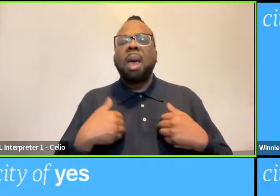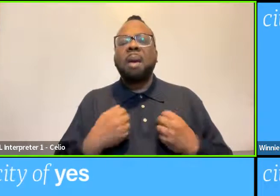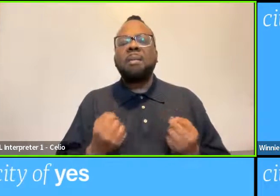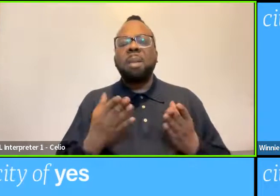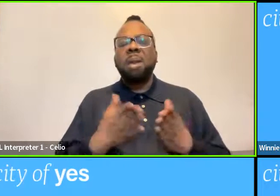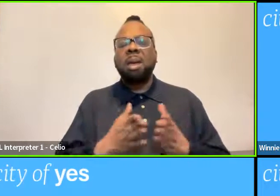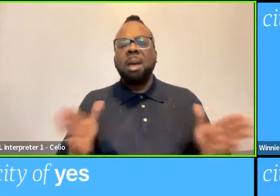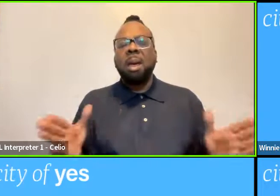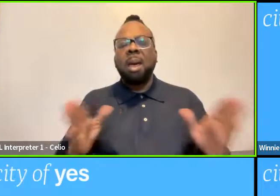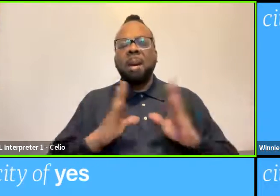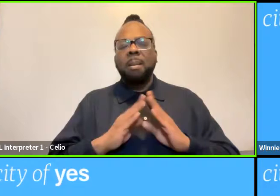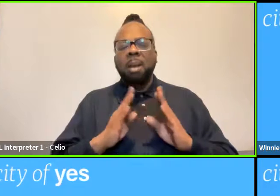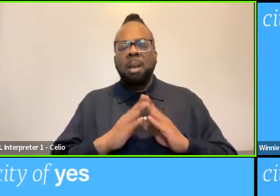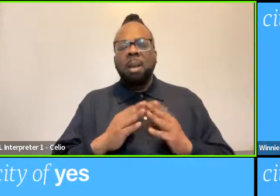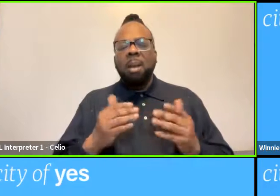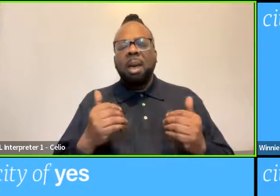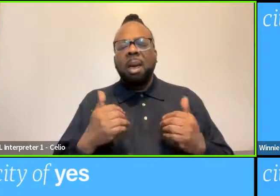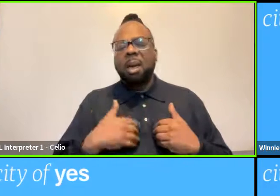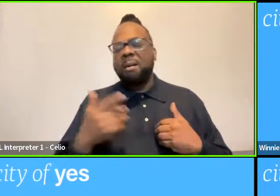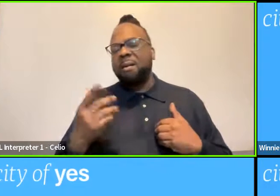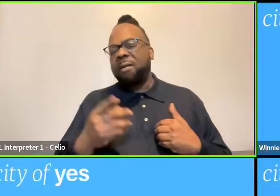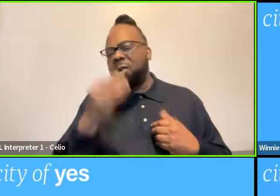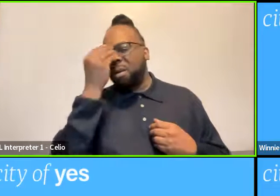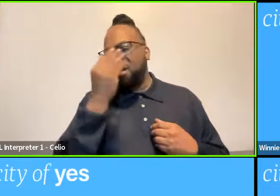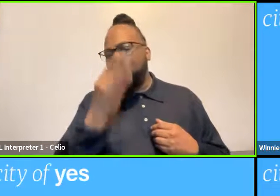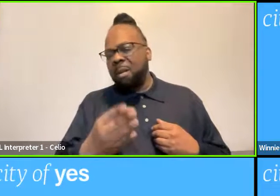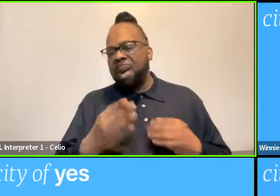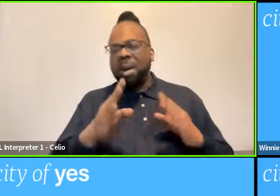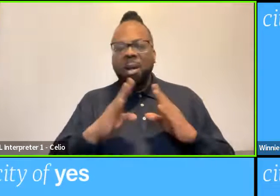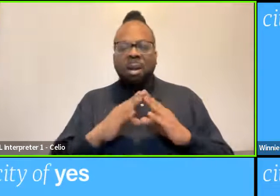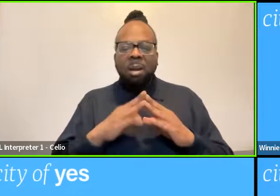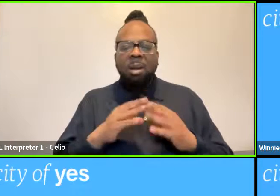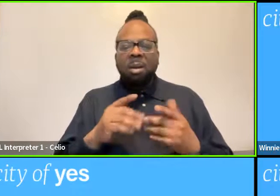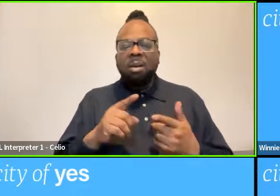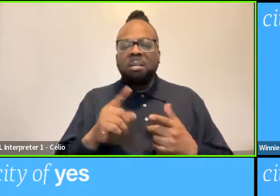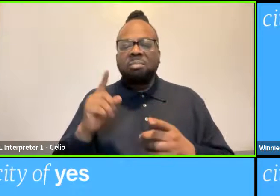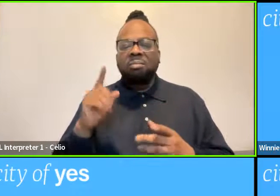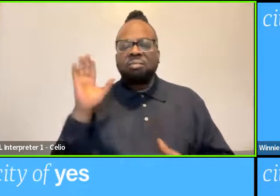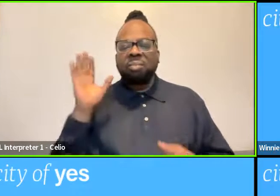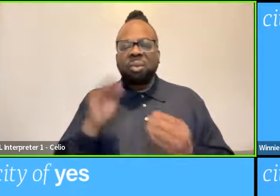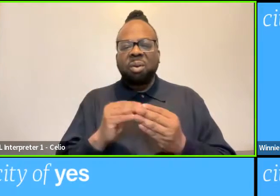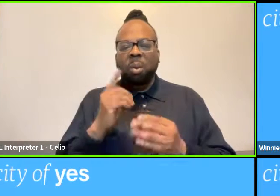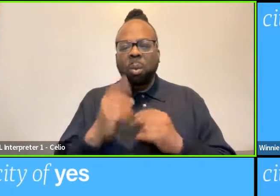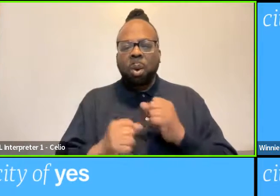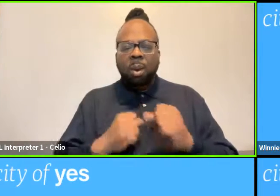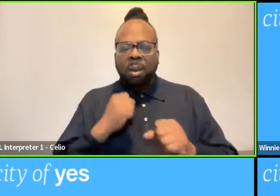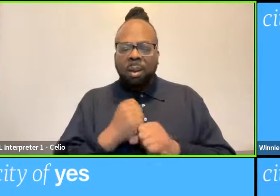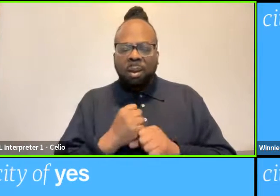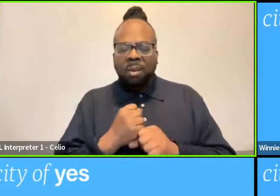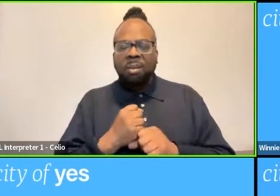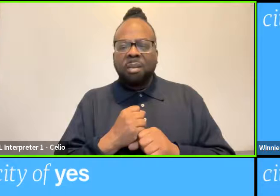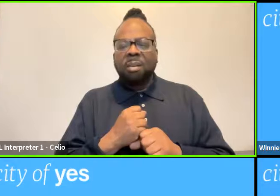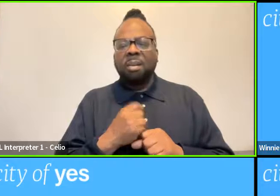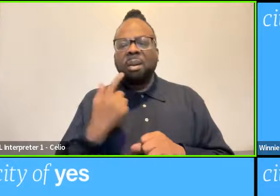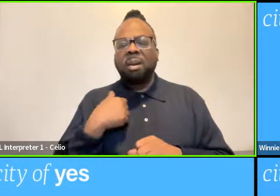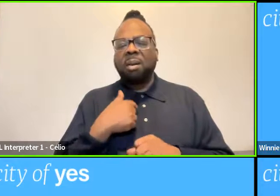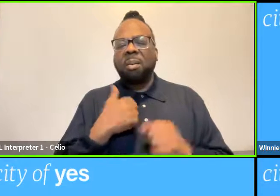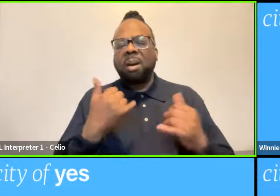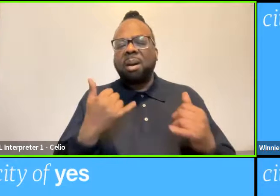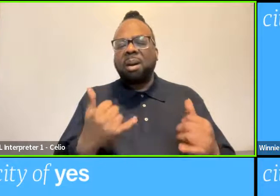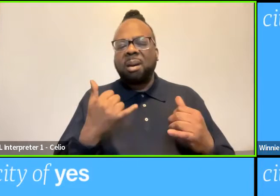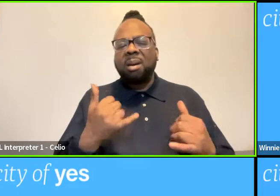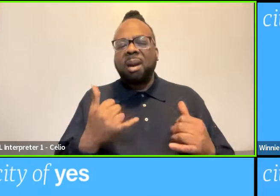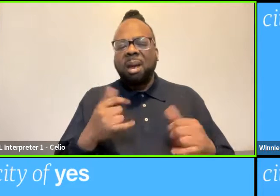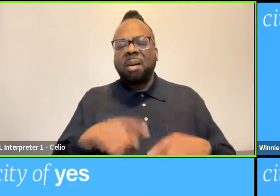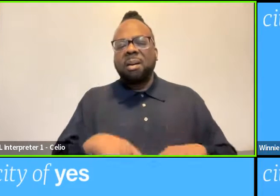had a handful of info sessions over the last over a year. And we are now really taking the moment